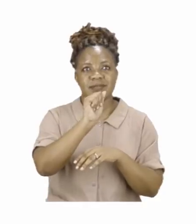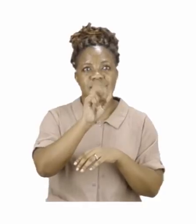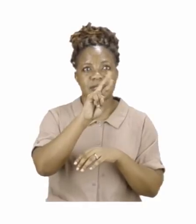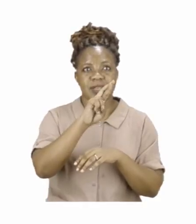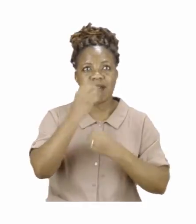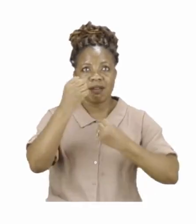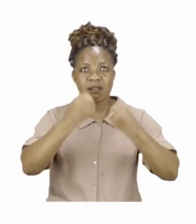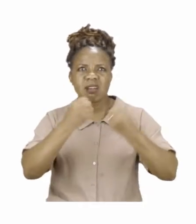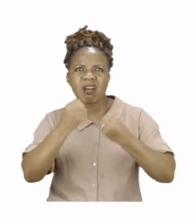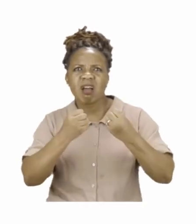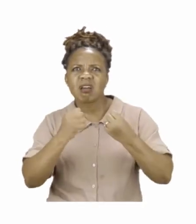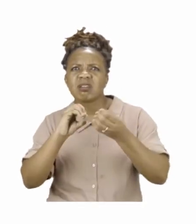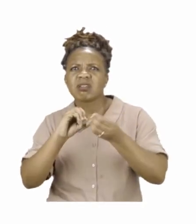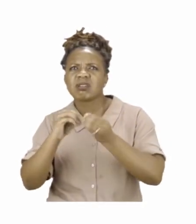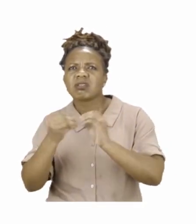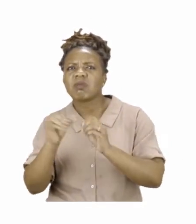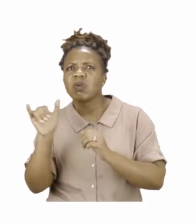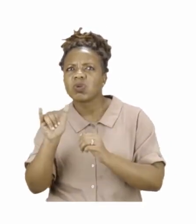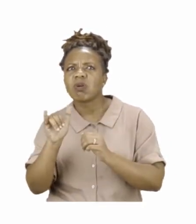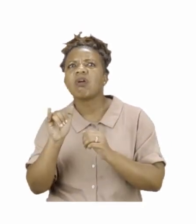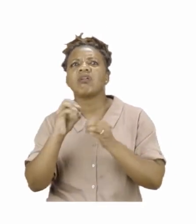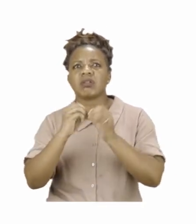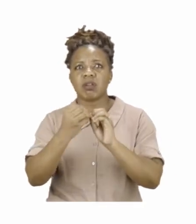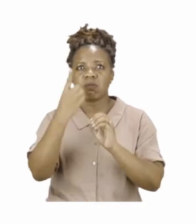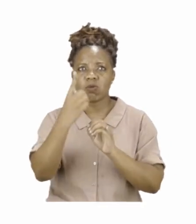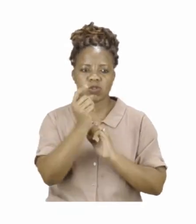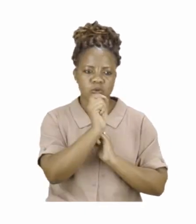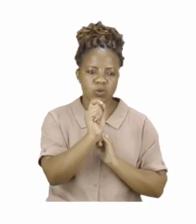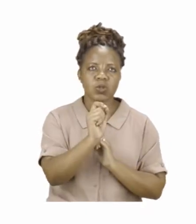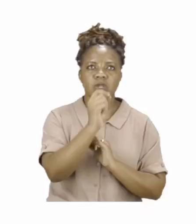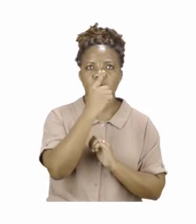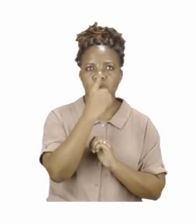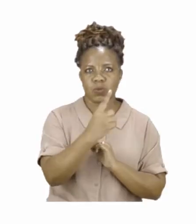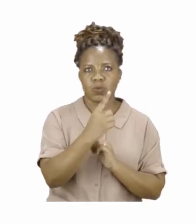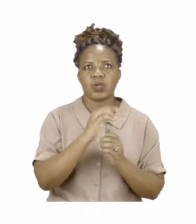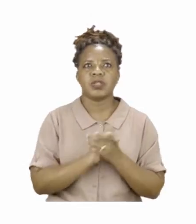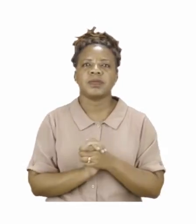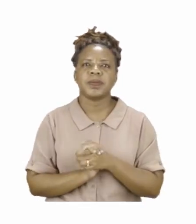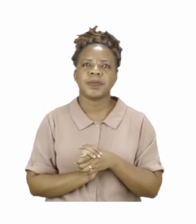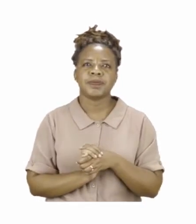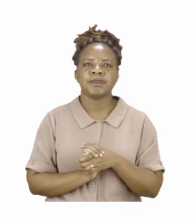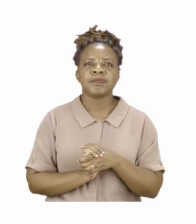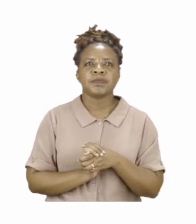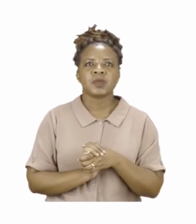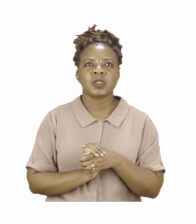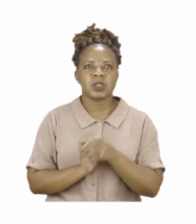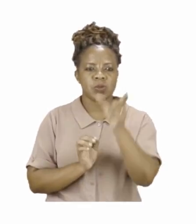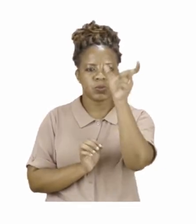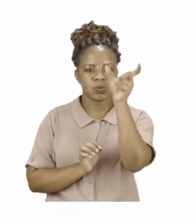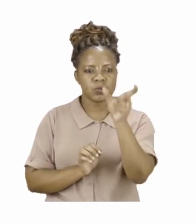the same for all the other transports. Let's now read all the words that we can